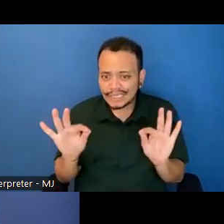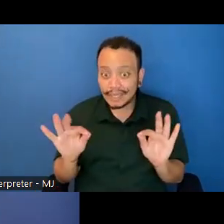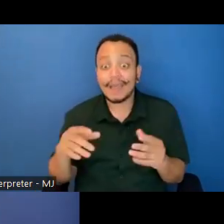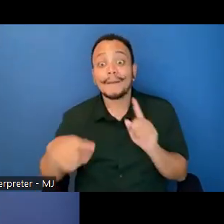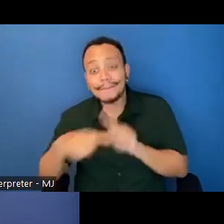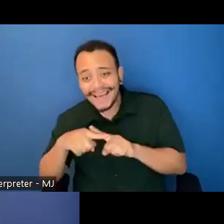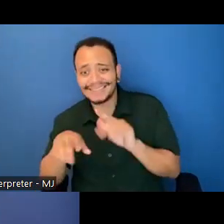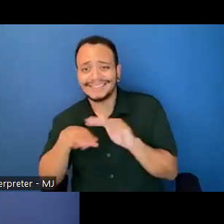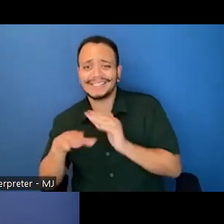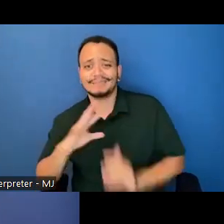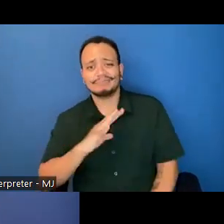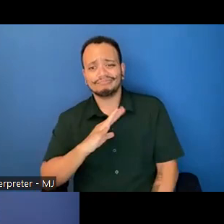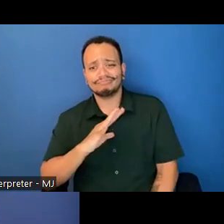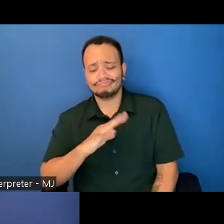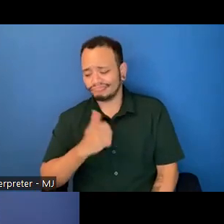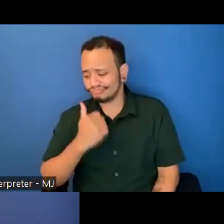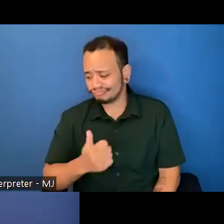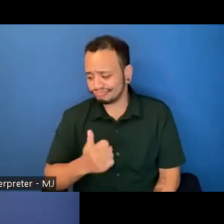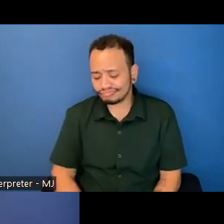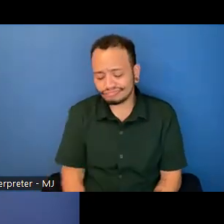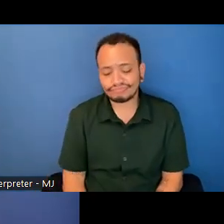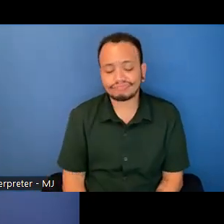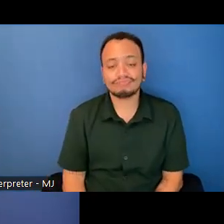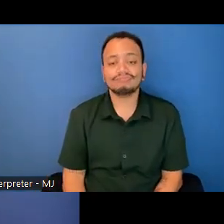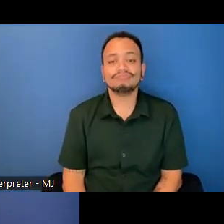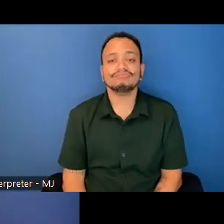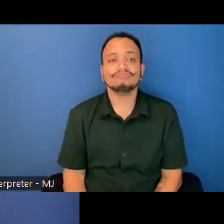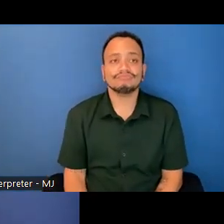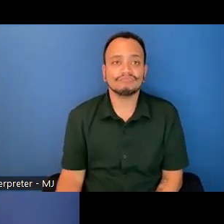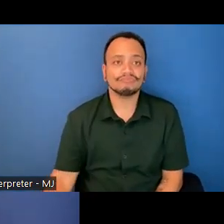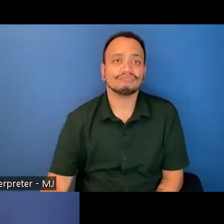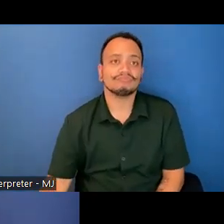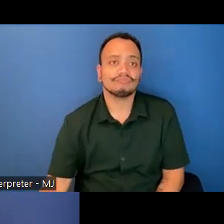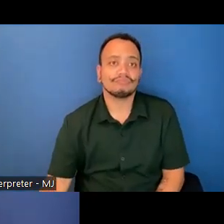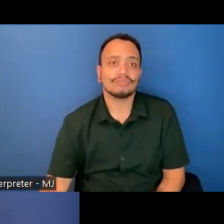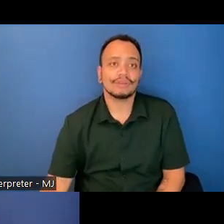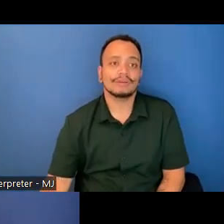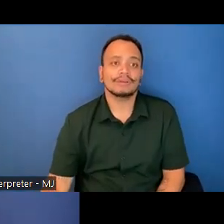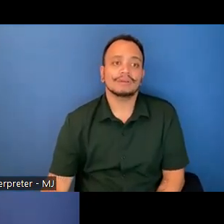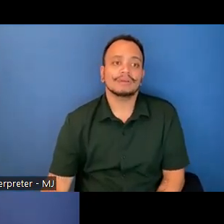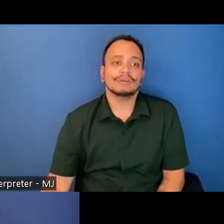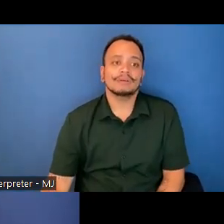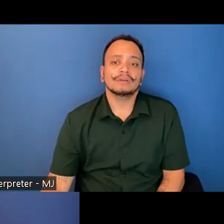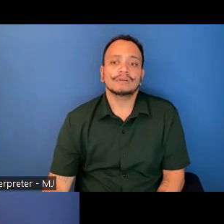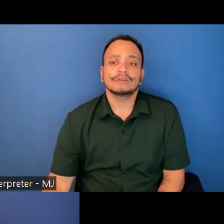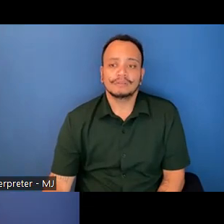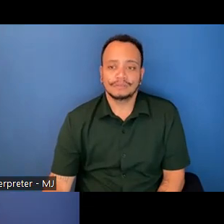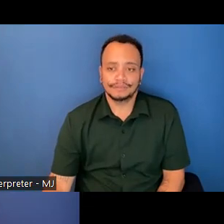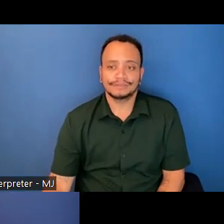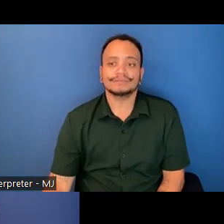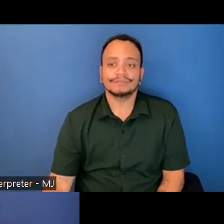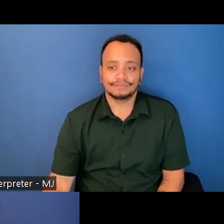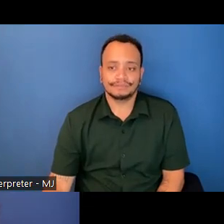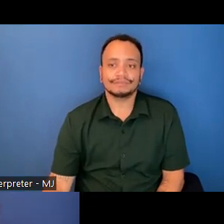great, great things. So when you get to the Skills Assessment Career One Stop website, there is a